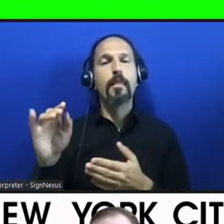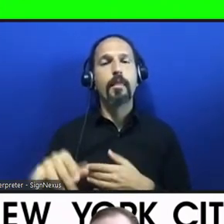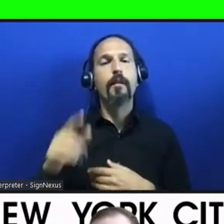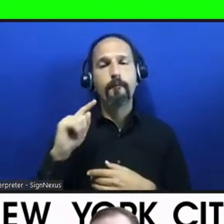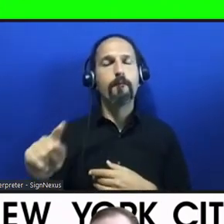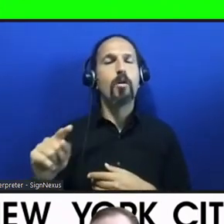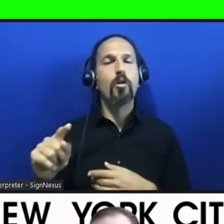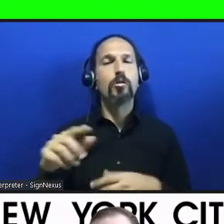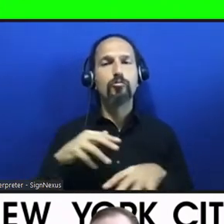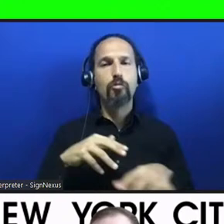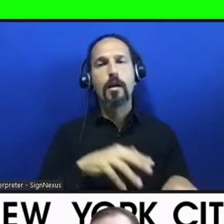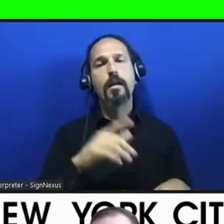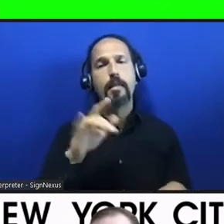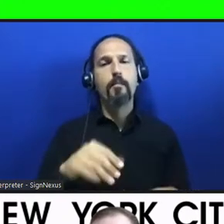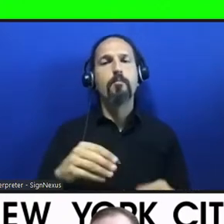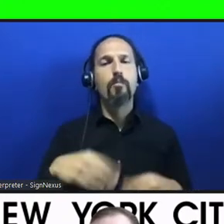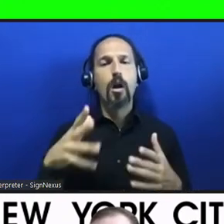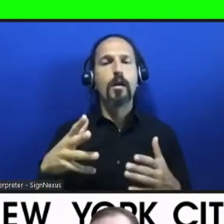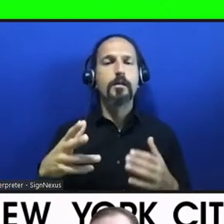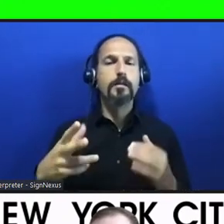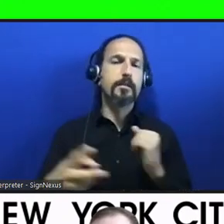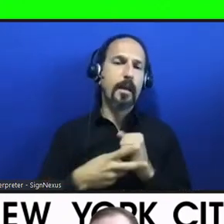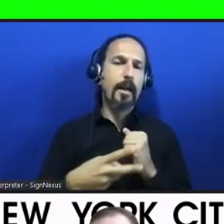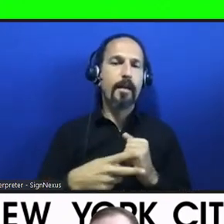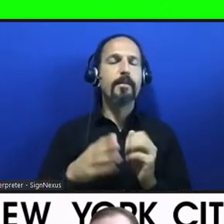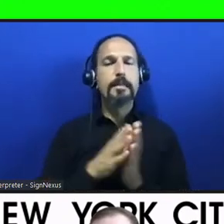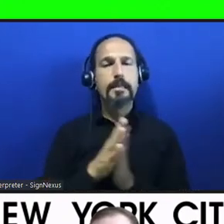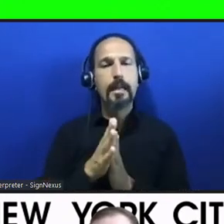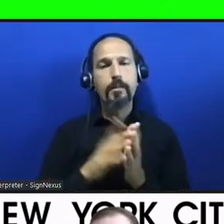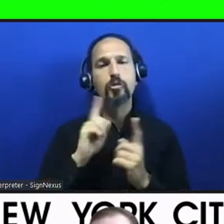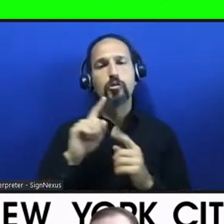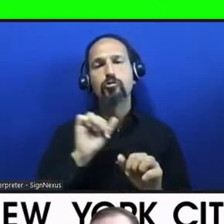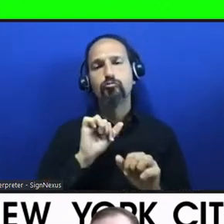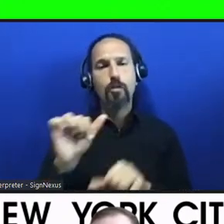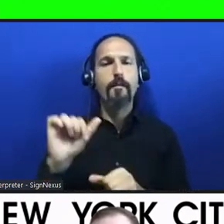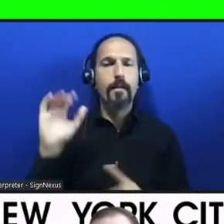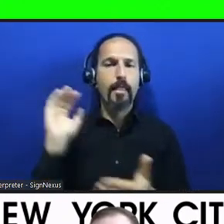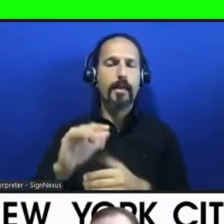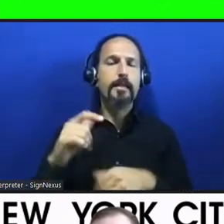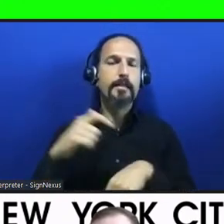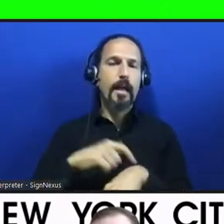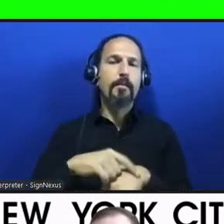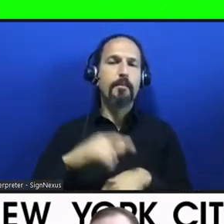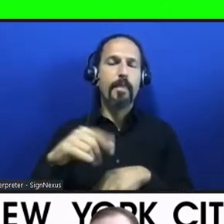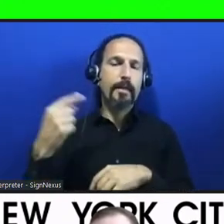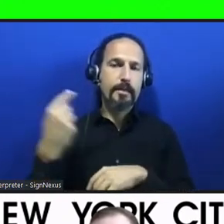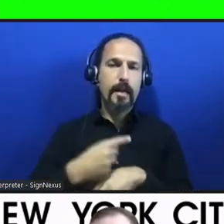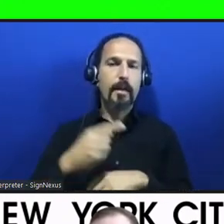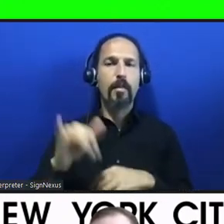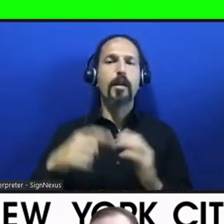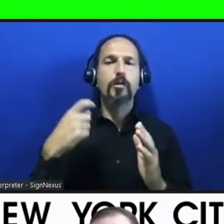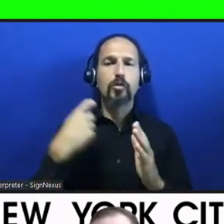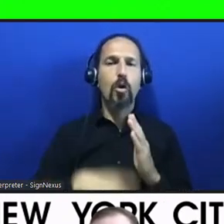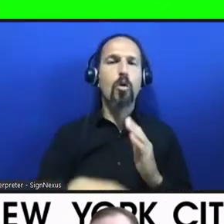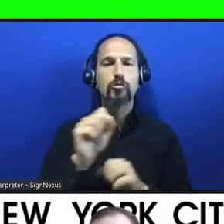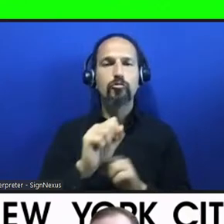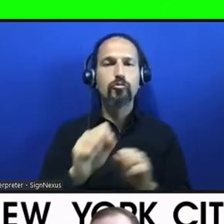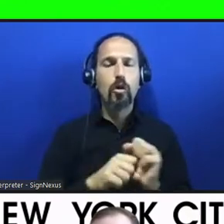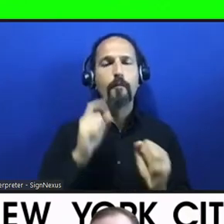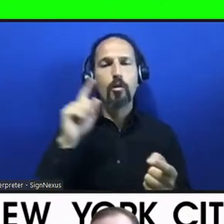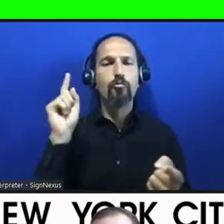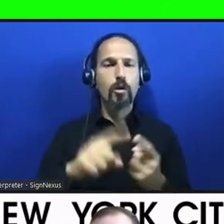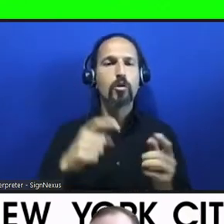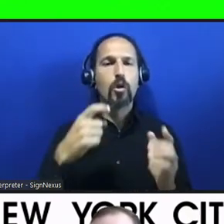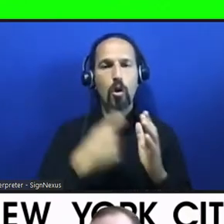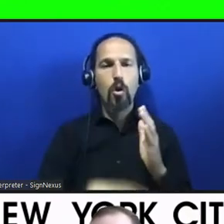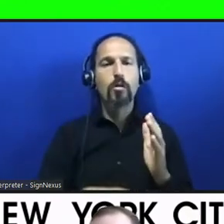drivers should be provided the cost savings incentives to to drive at the least congested times of day a tall structure that imposes A reduced cost